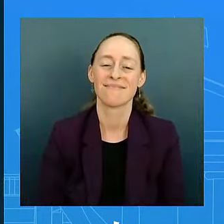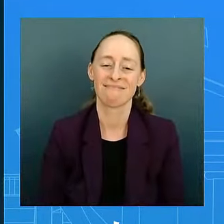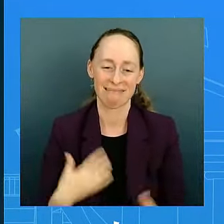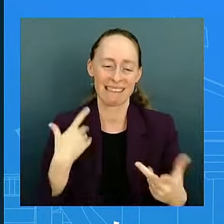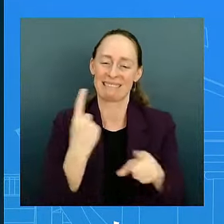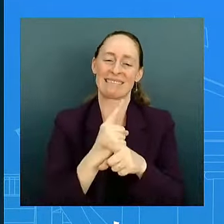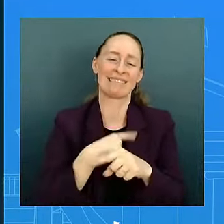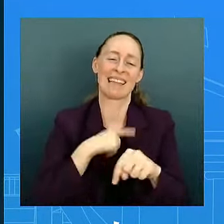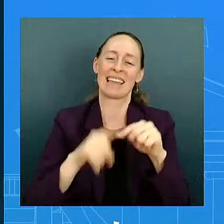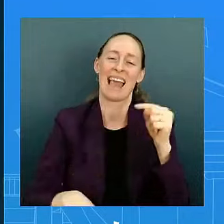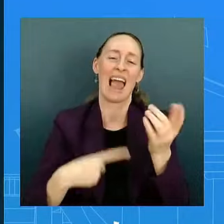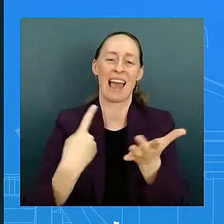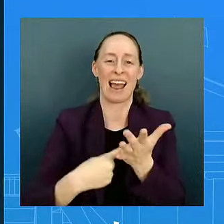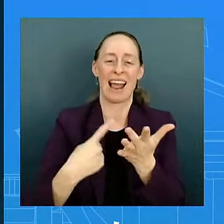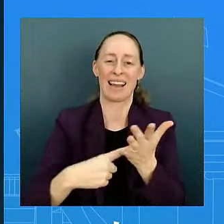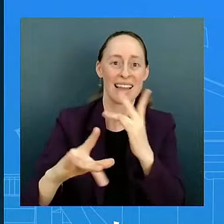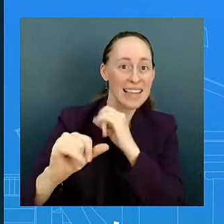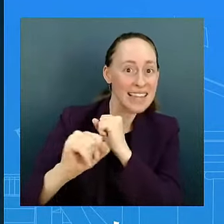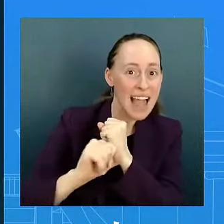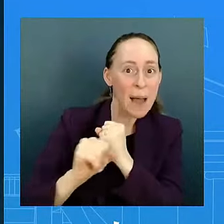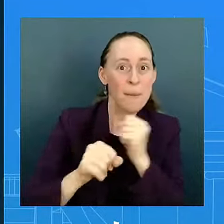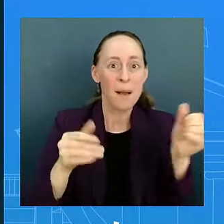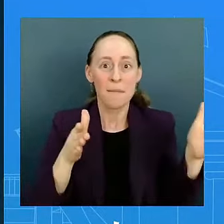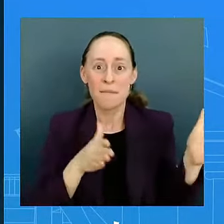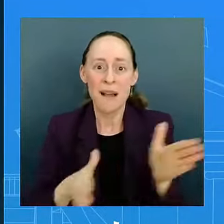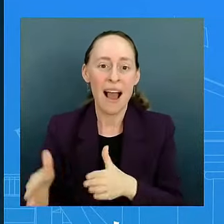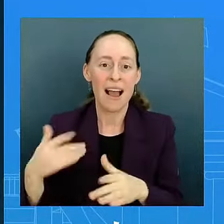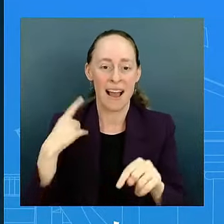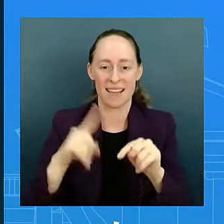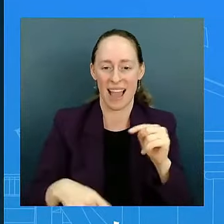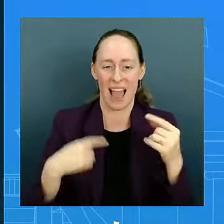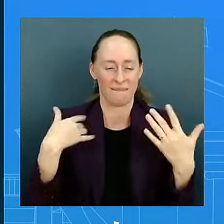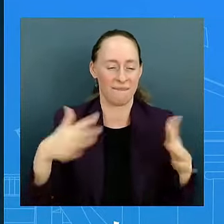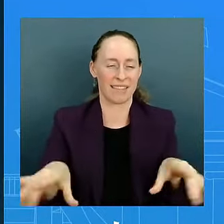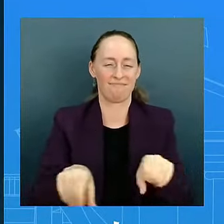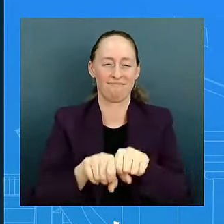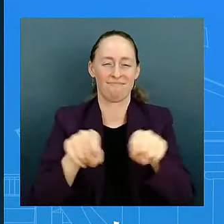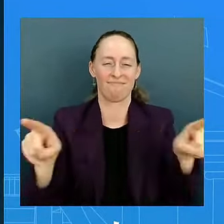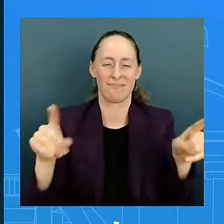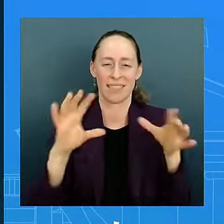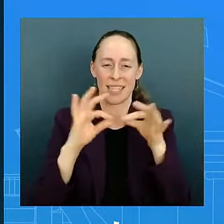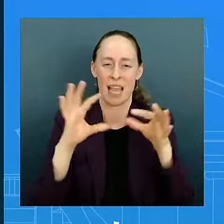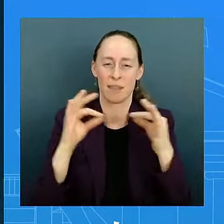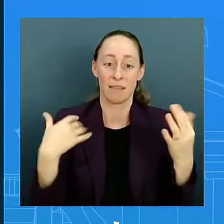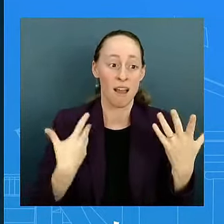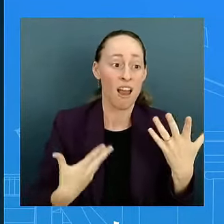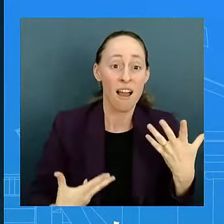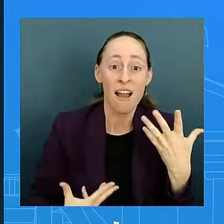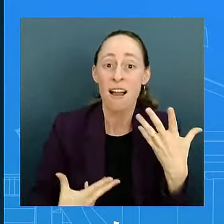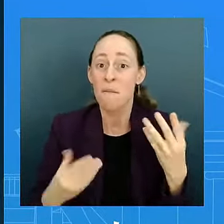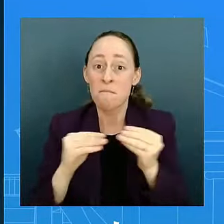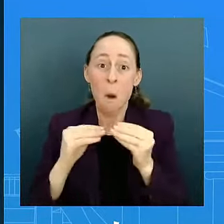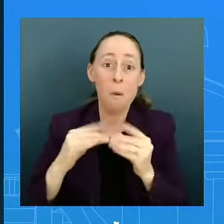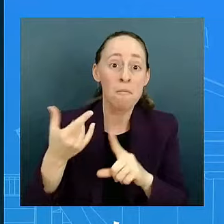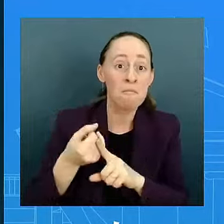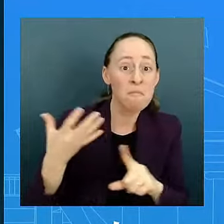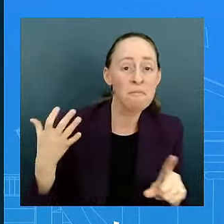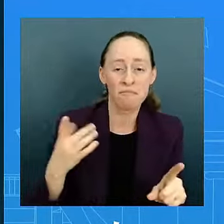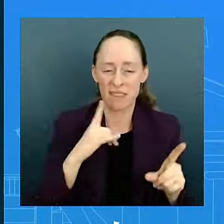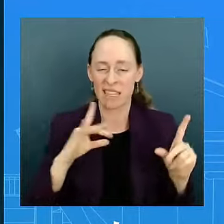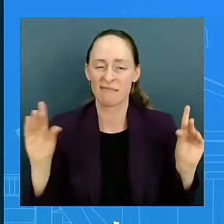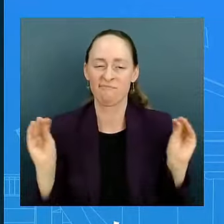today. I don't have anything else to add. The president has known, again, the running